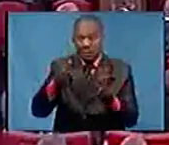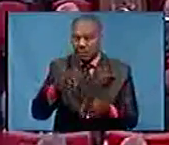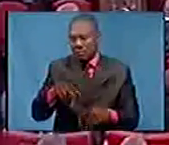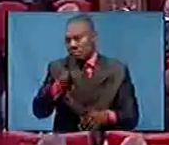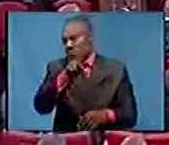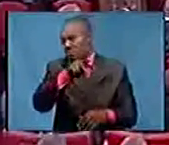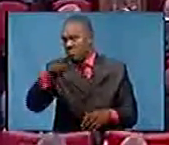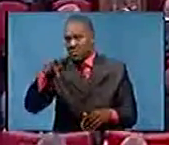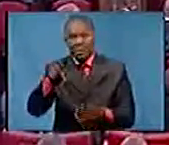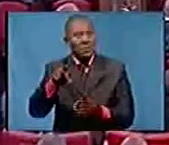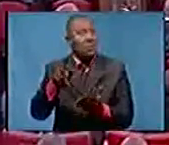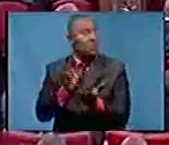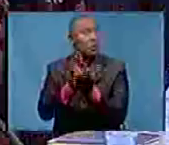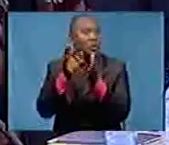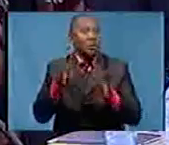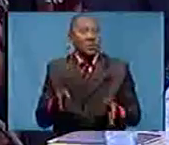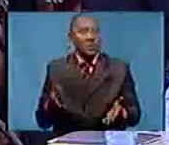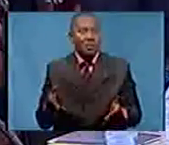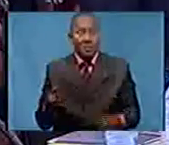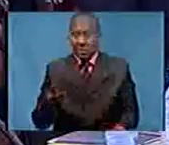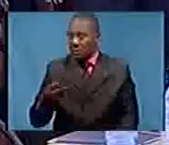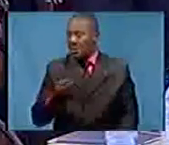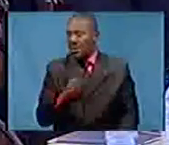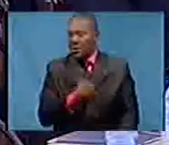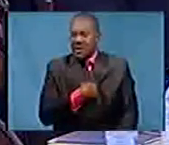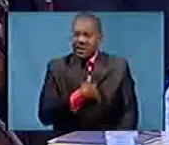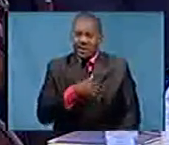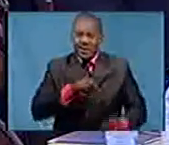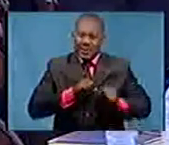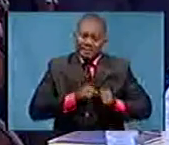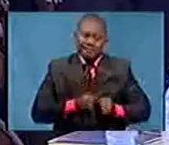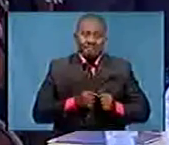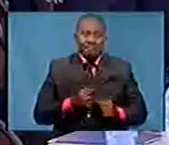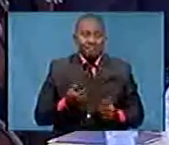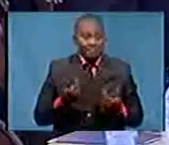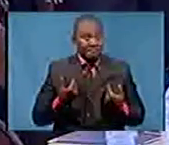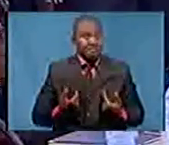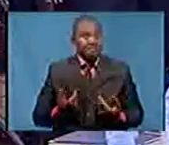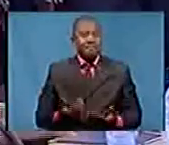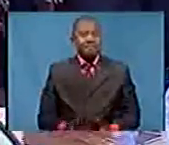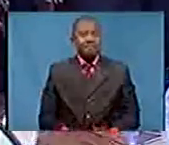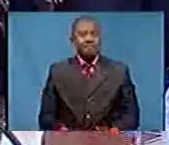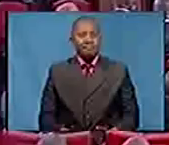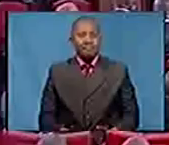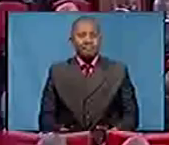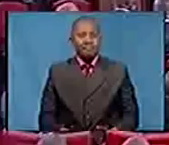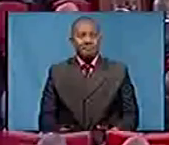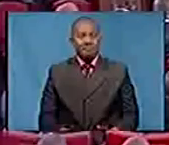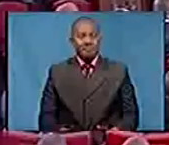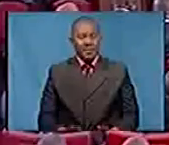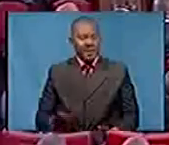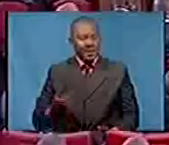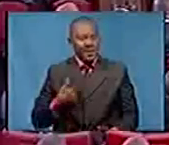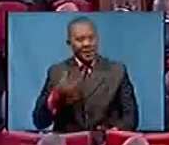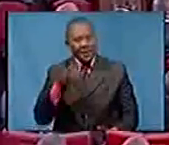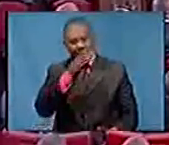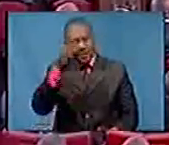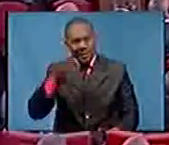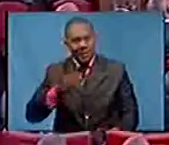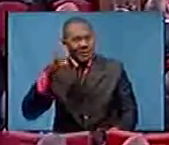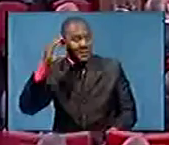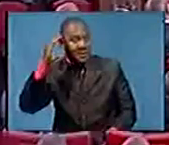bad. And for me, what saddens me as a Ghanaian is that I have not heard